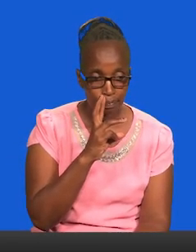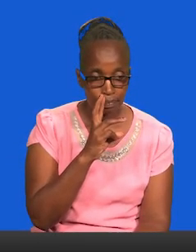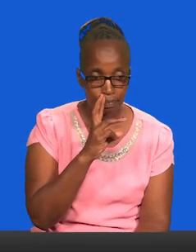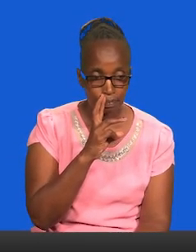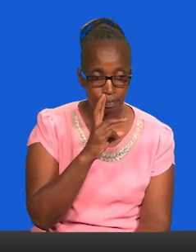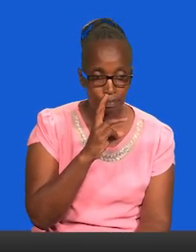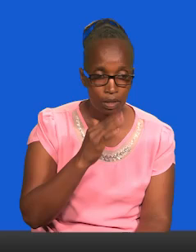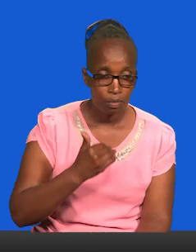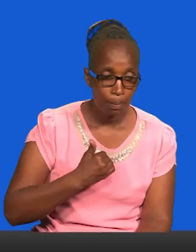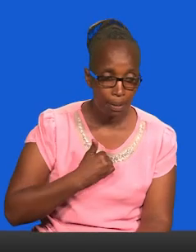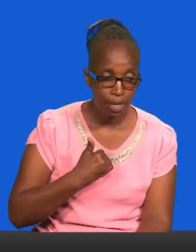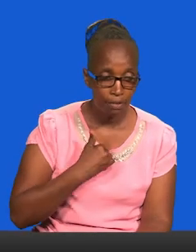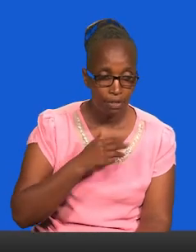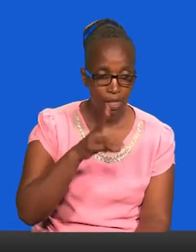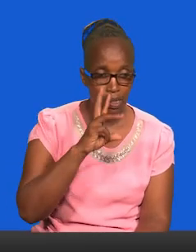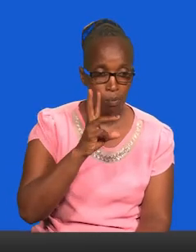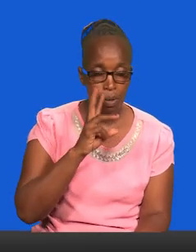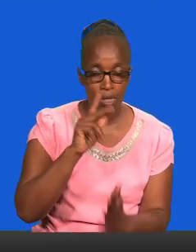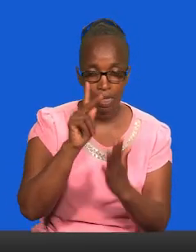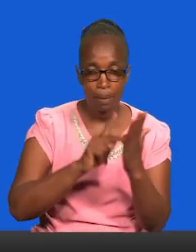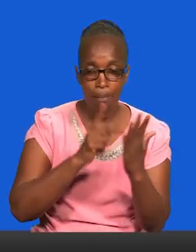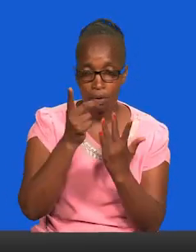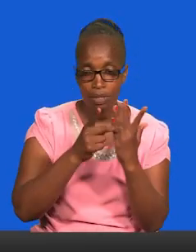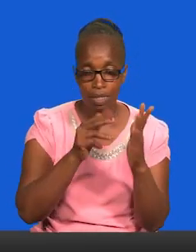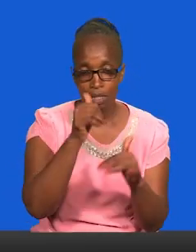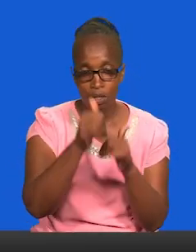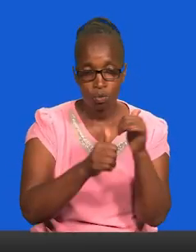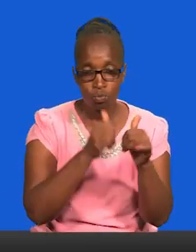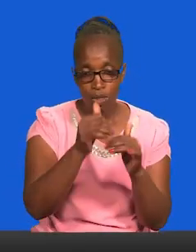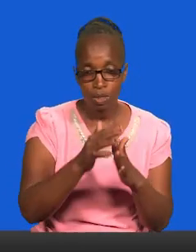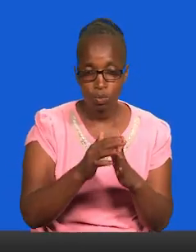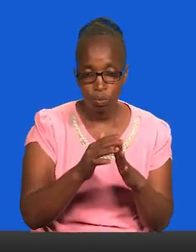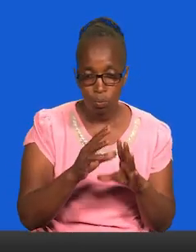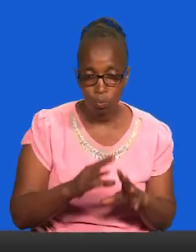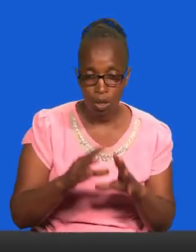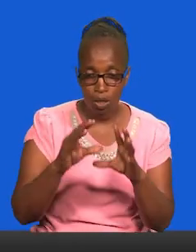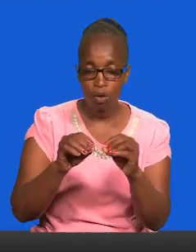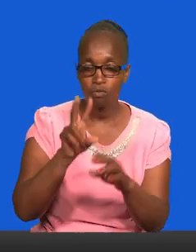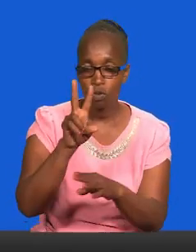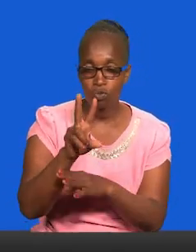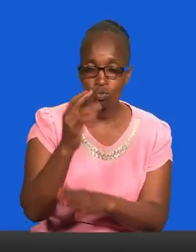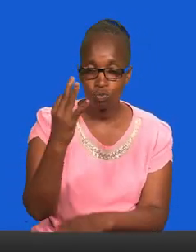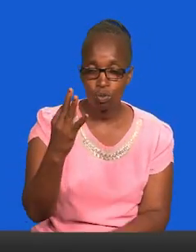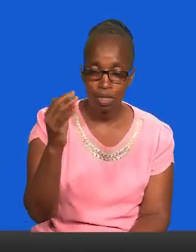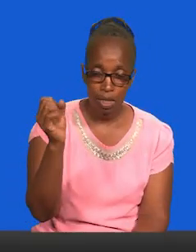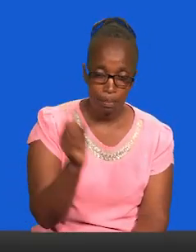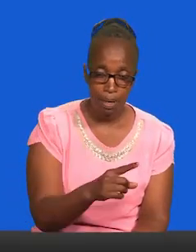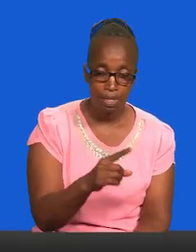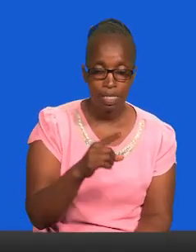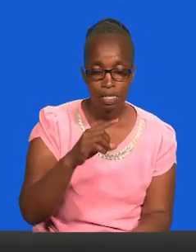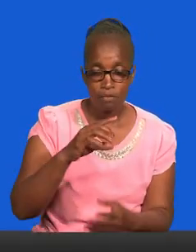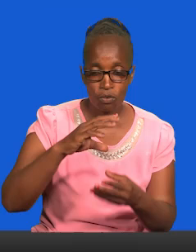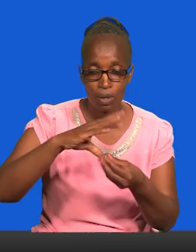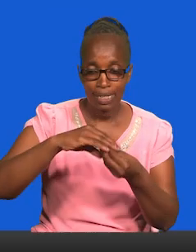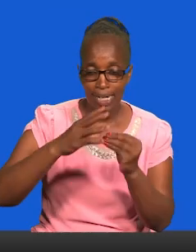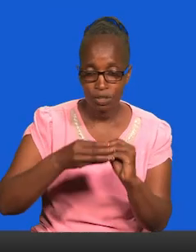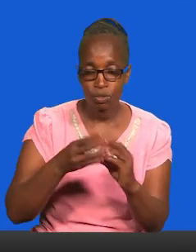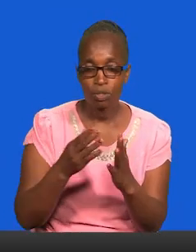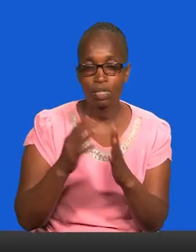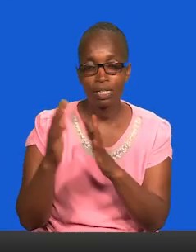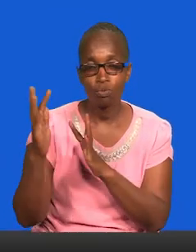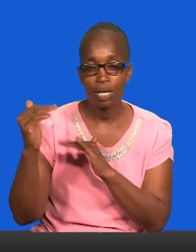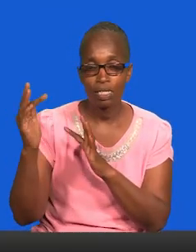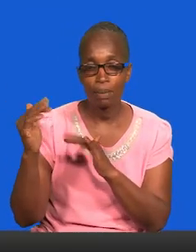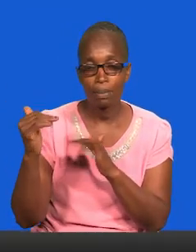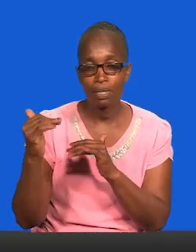groundbreaking of Kegonga water project that will take 2 months, 2 to 3 months in completion.